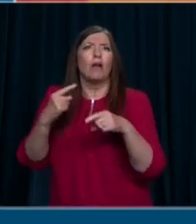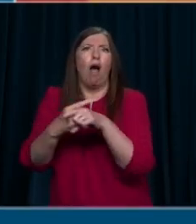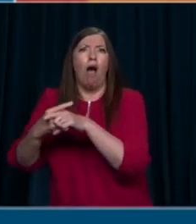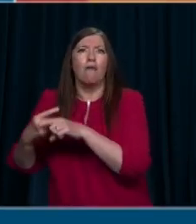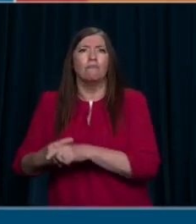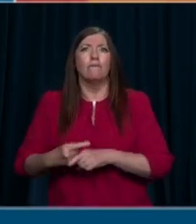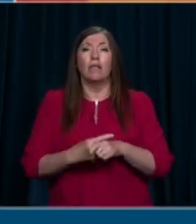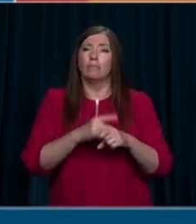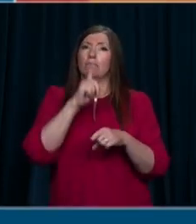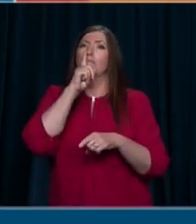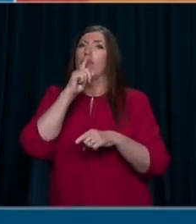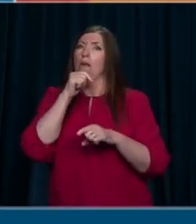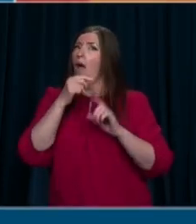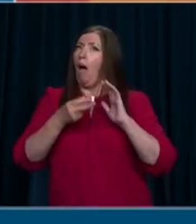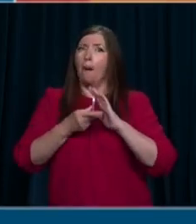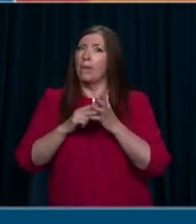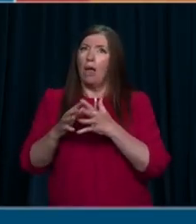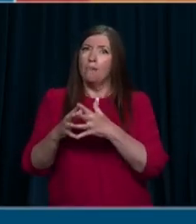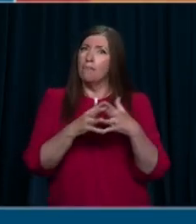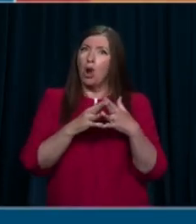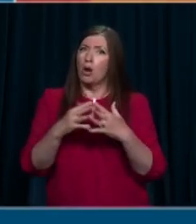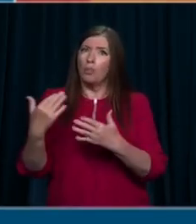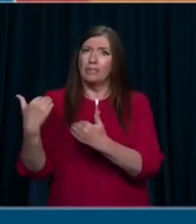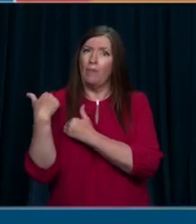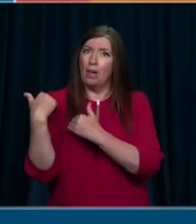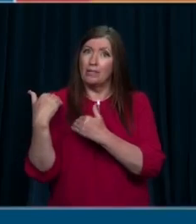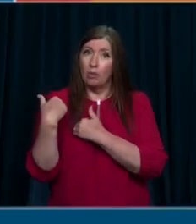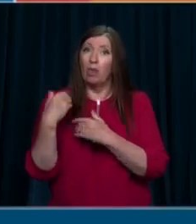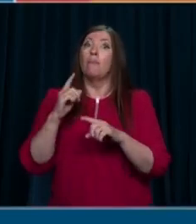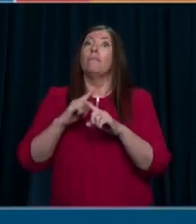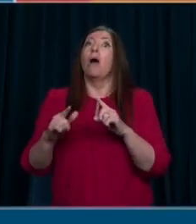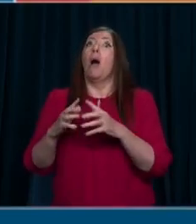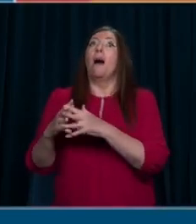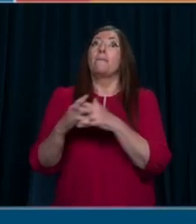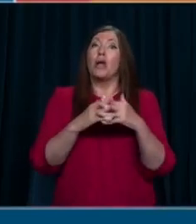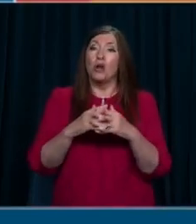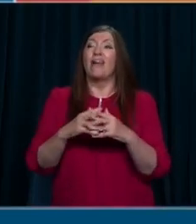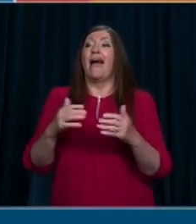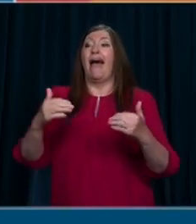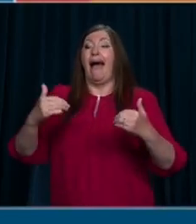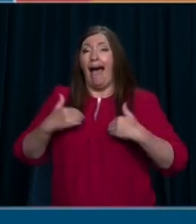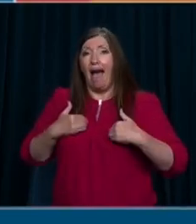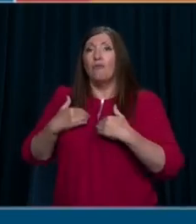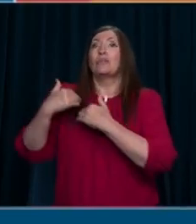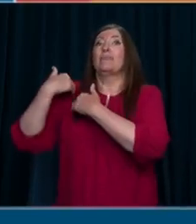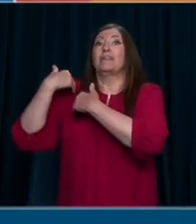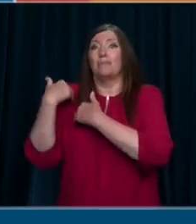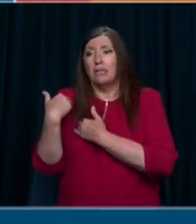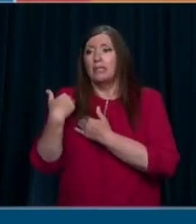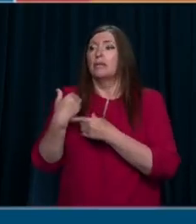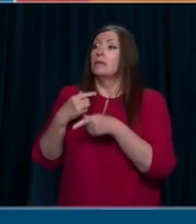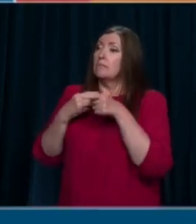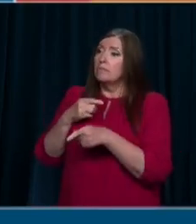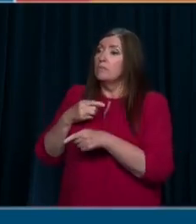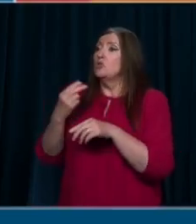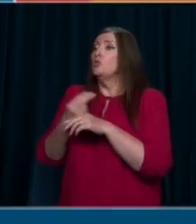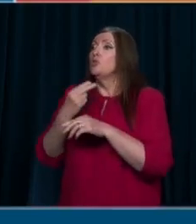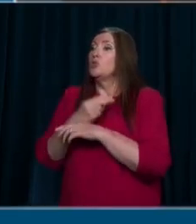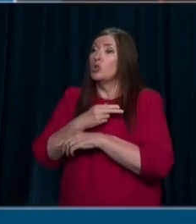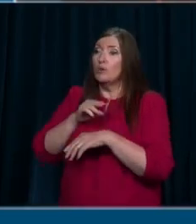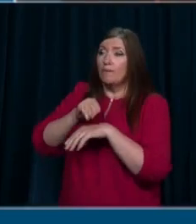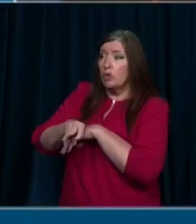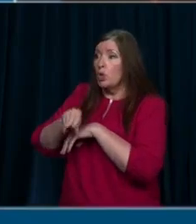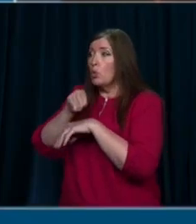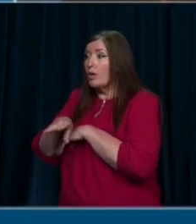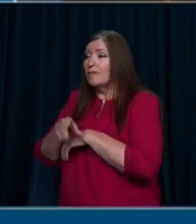is responsible for that. America has the responsibility of flexing the leverage of having those people in those regions handle that. We will get